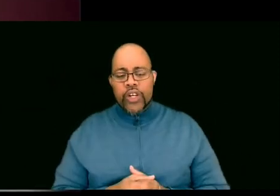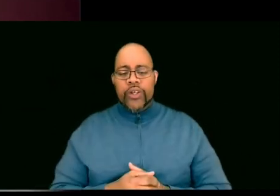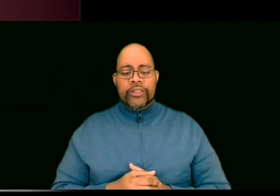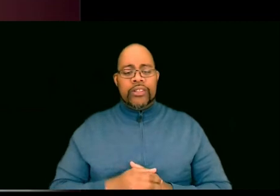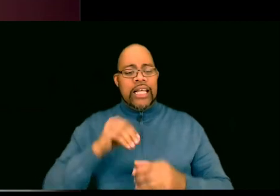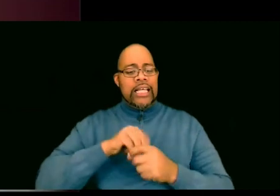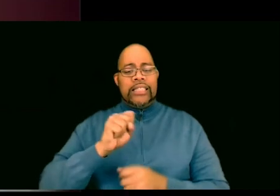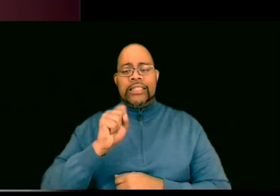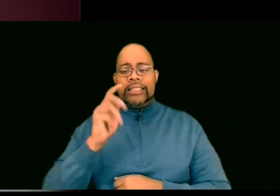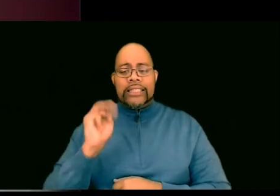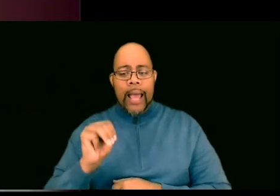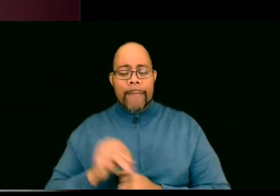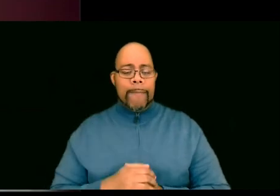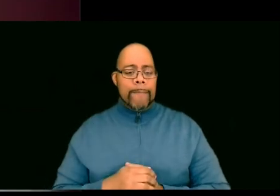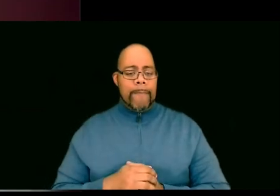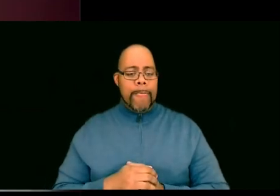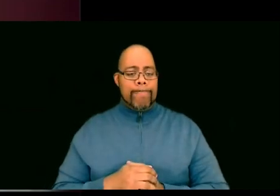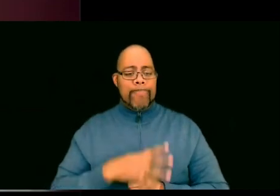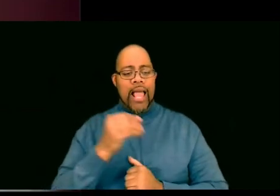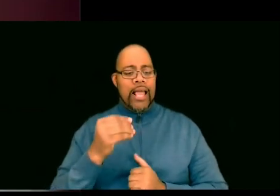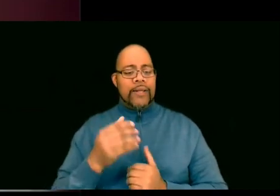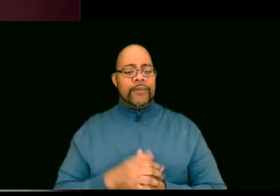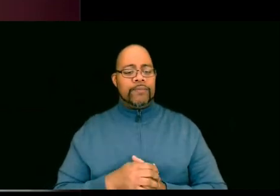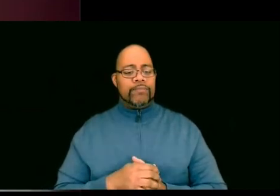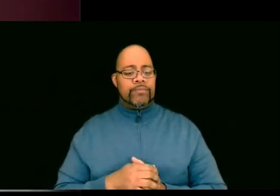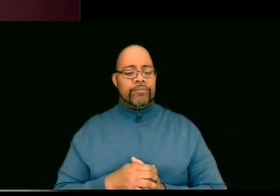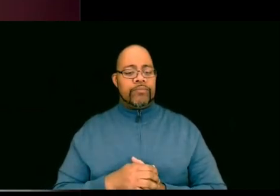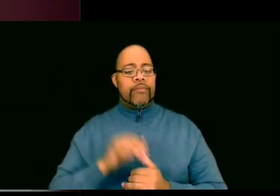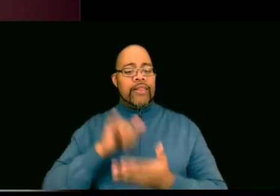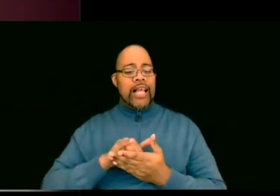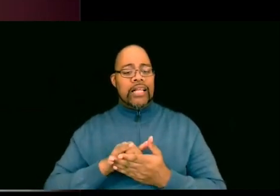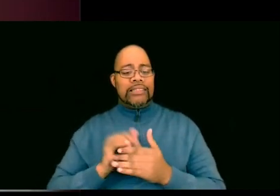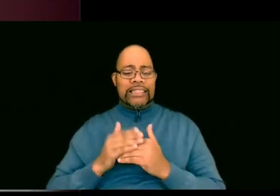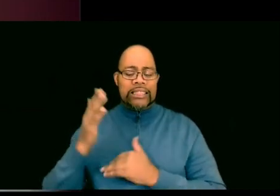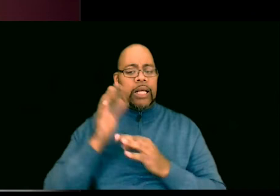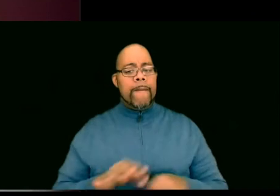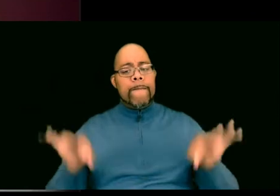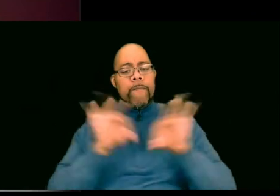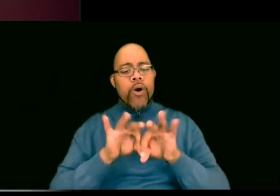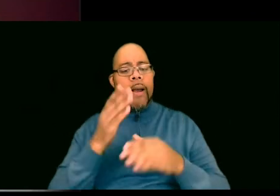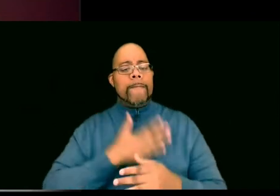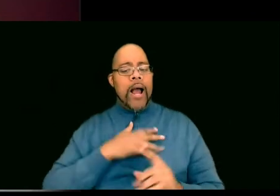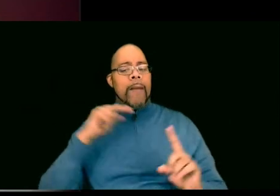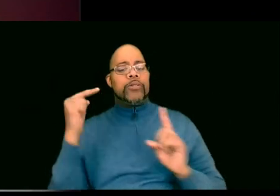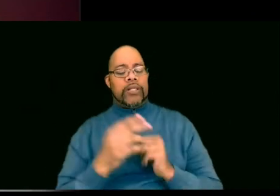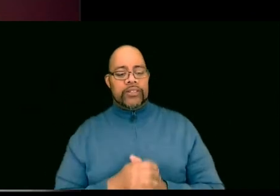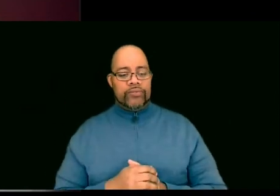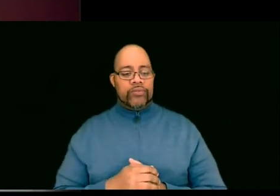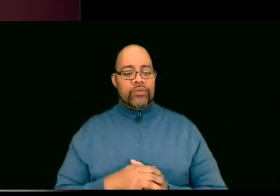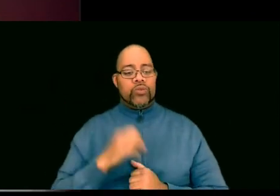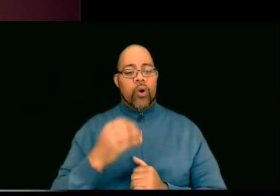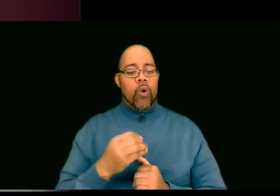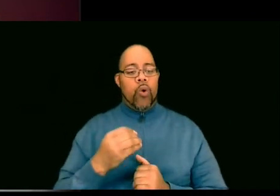engineering, in STEM, and so that is exceedingly important from my point of